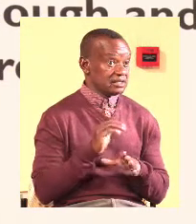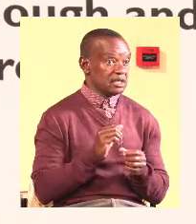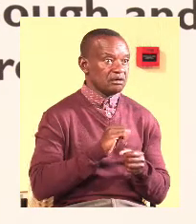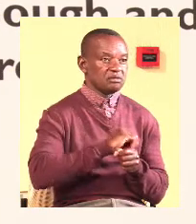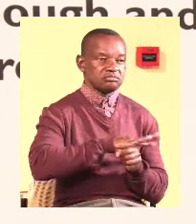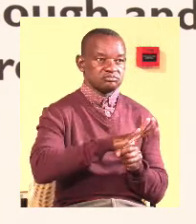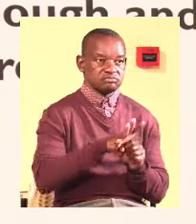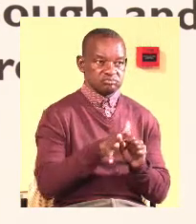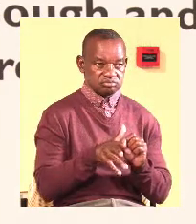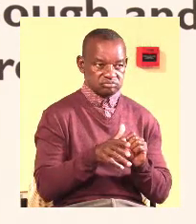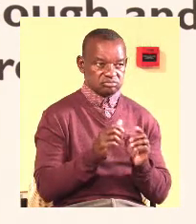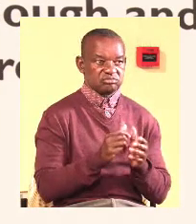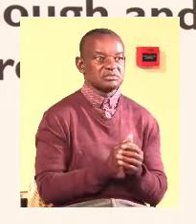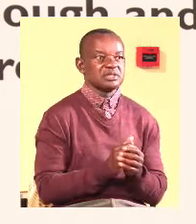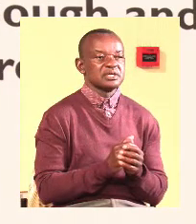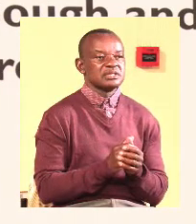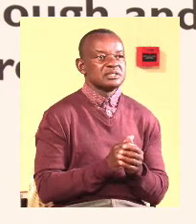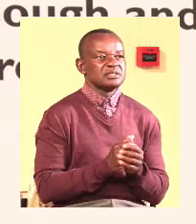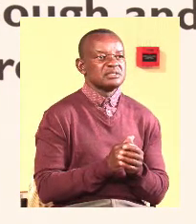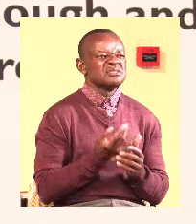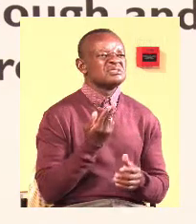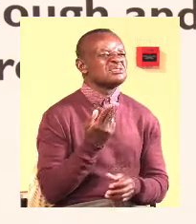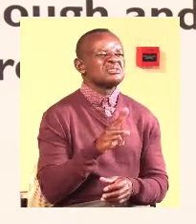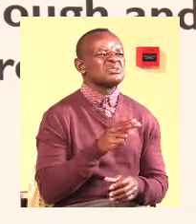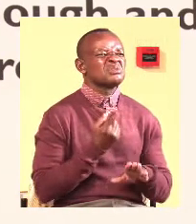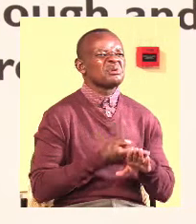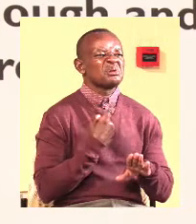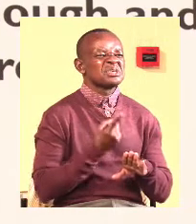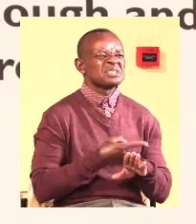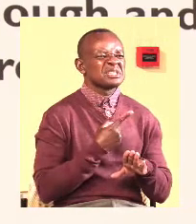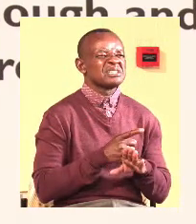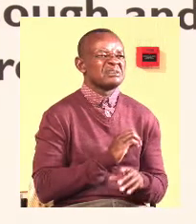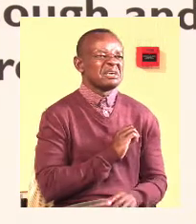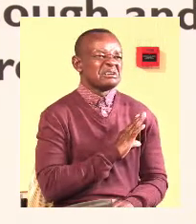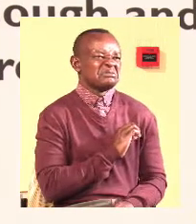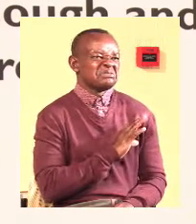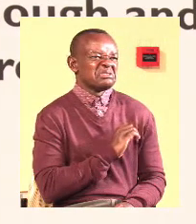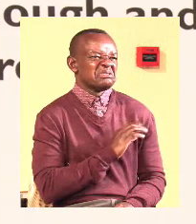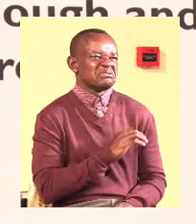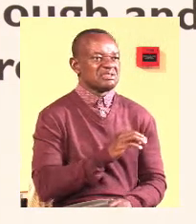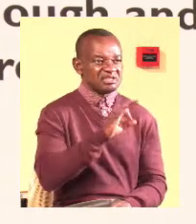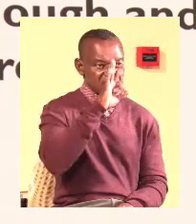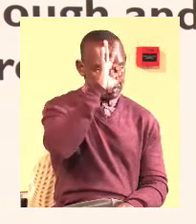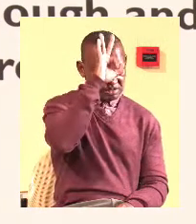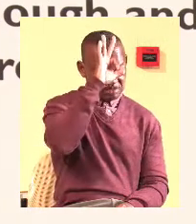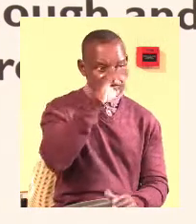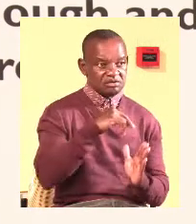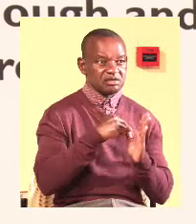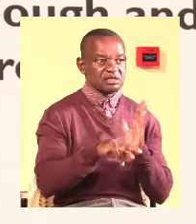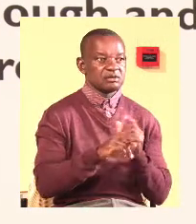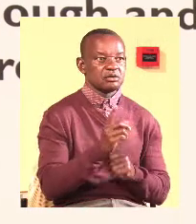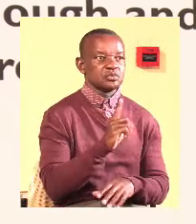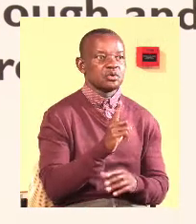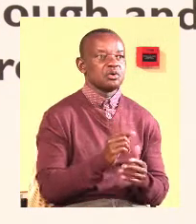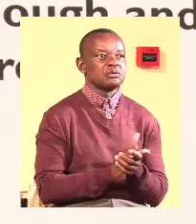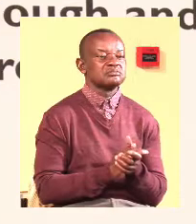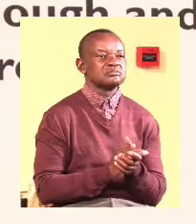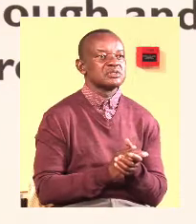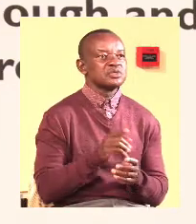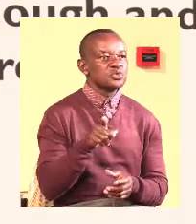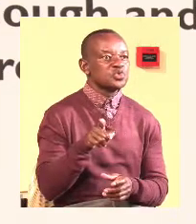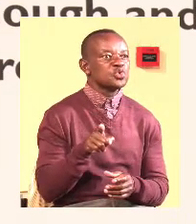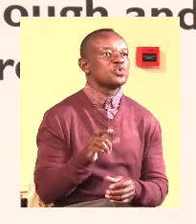to the law enforcers. That is one aspect also that people need to understand. I think she has to come back with a third question.